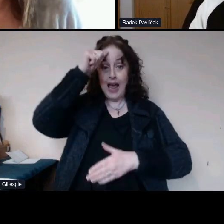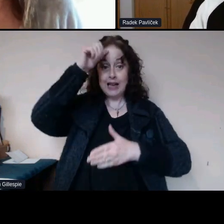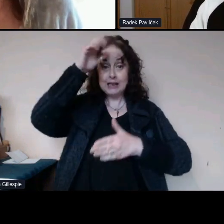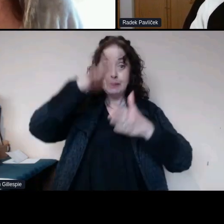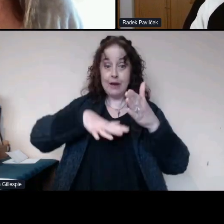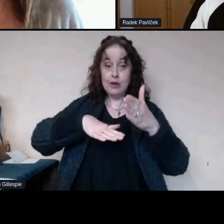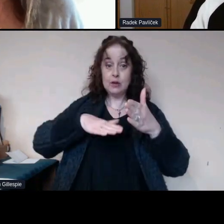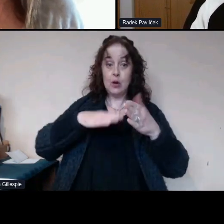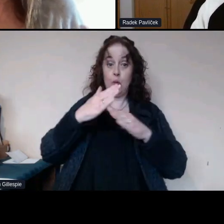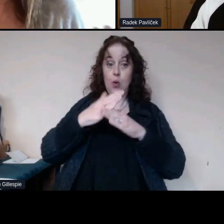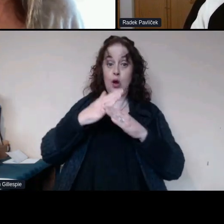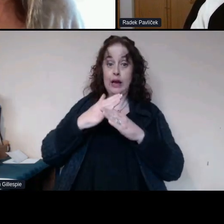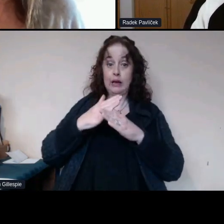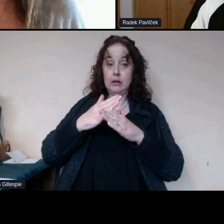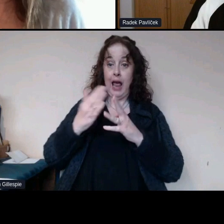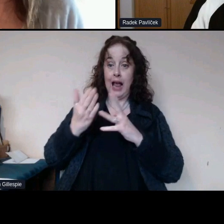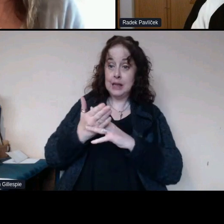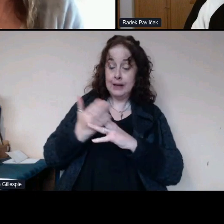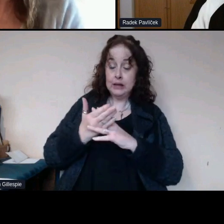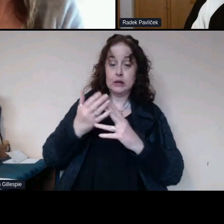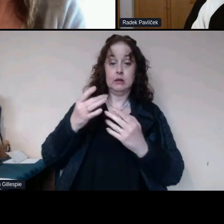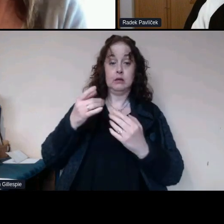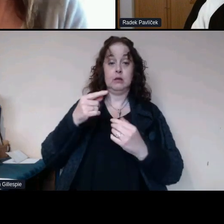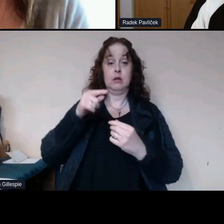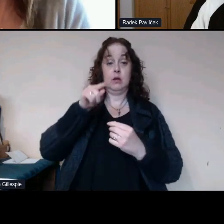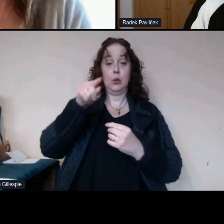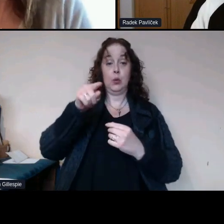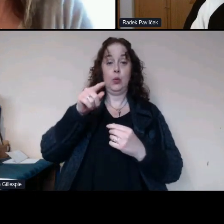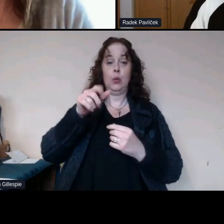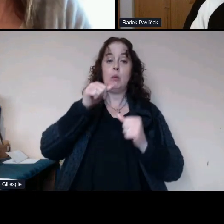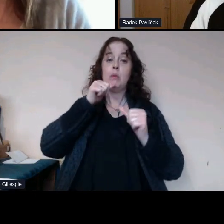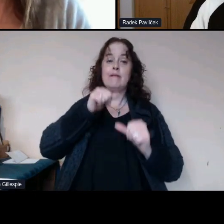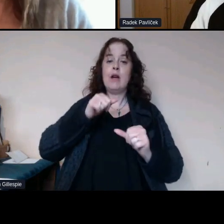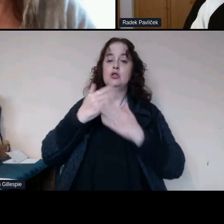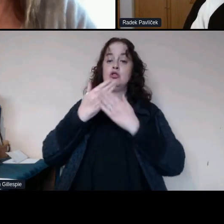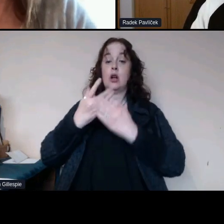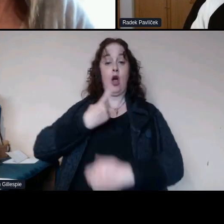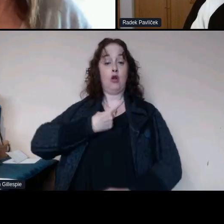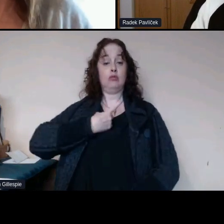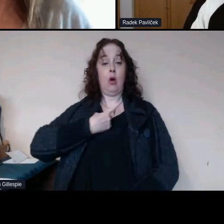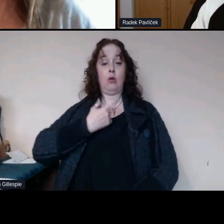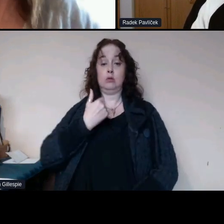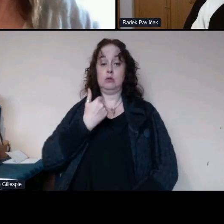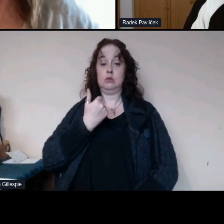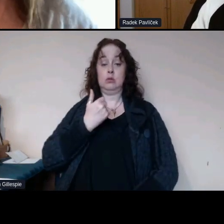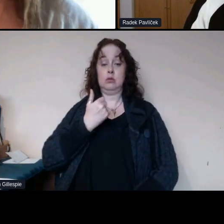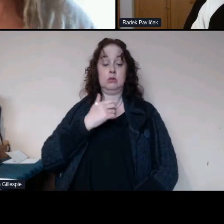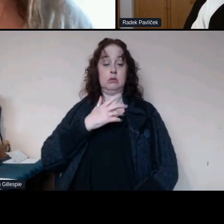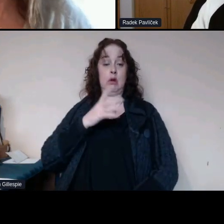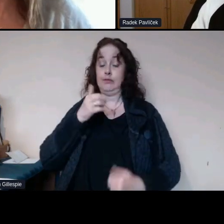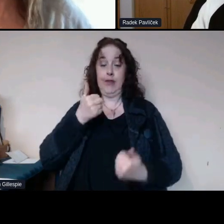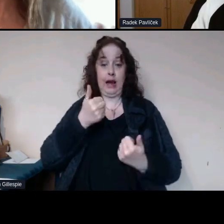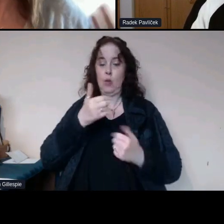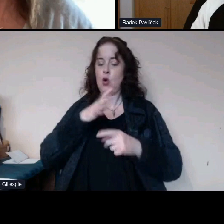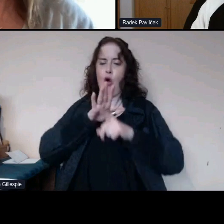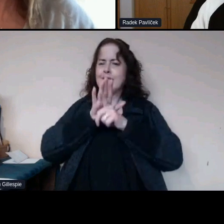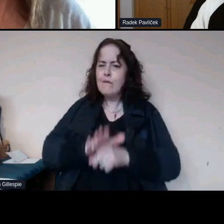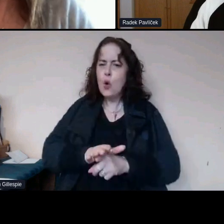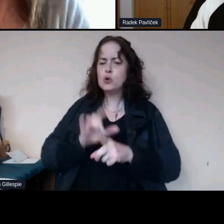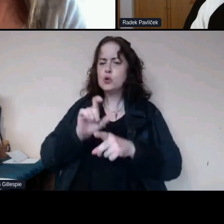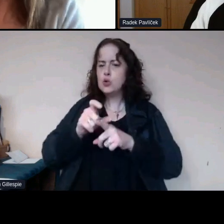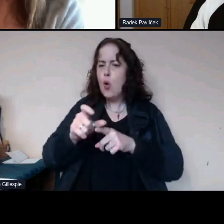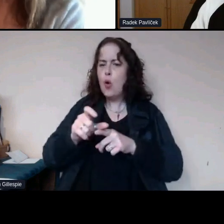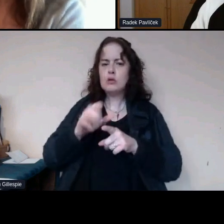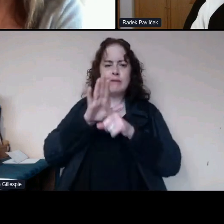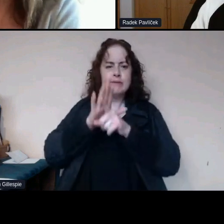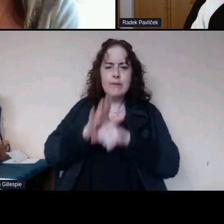working with accessibility and you prefer to study on your own. There is not a requirement. We are not pushing you into the market. We are not kind